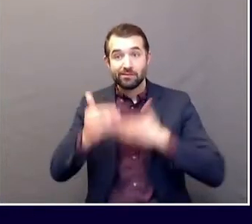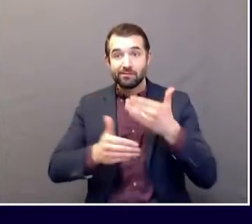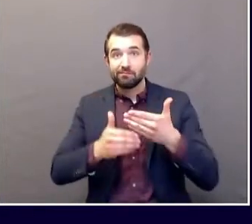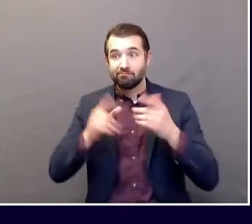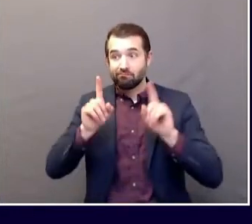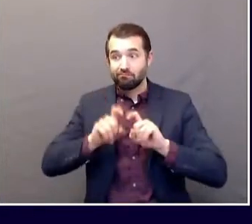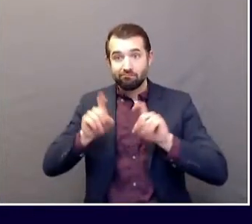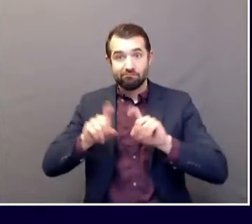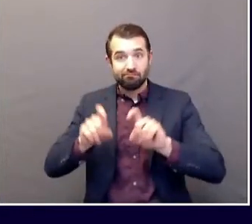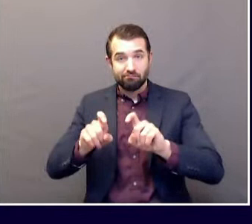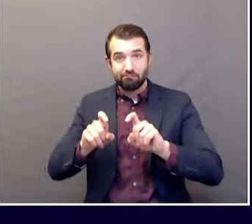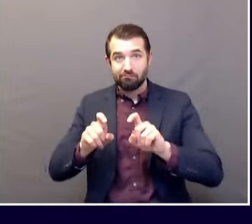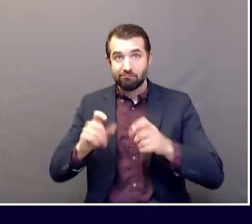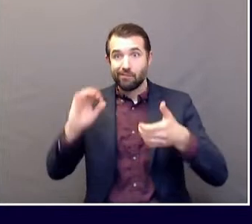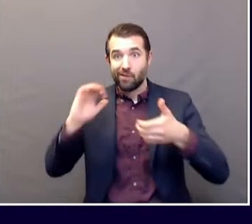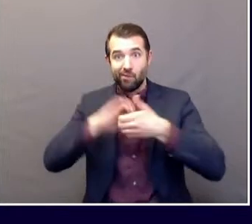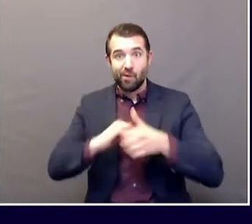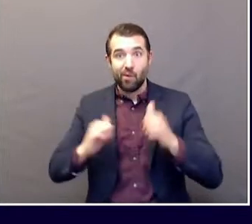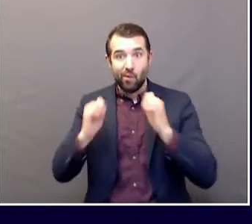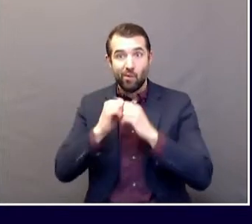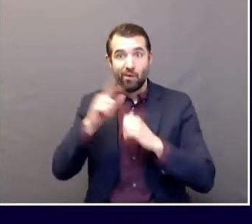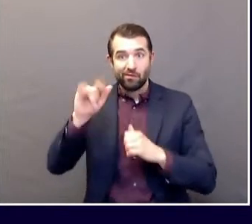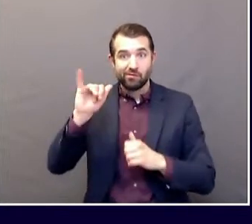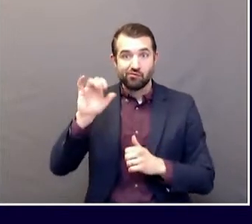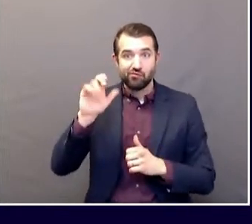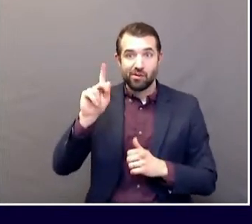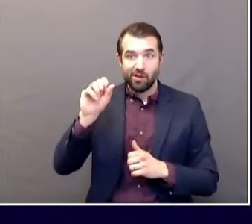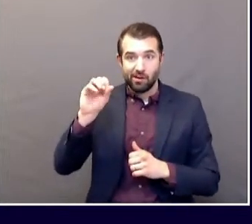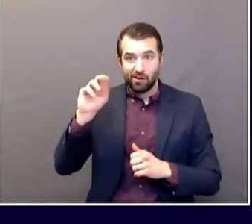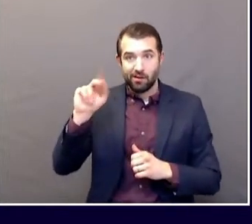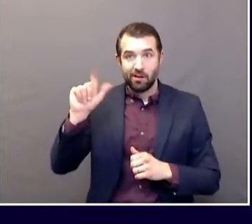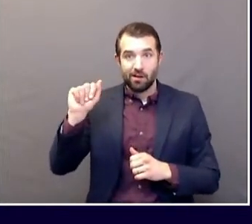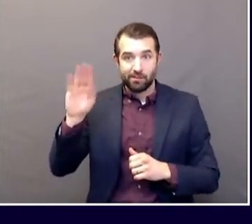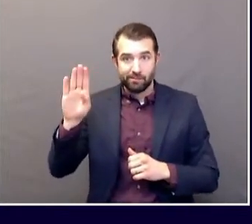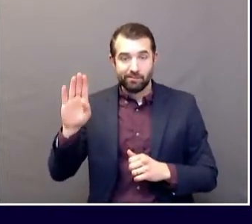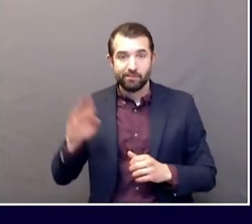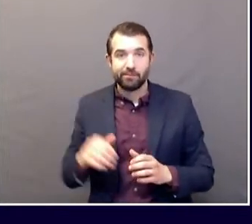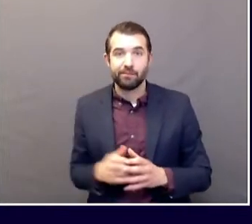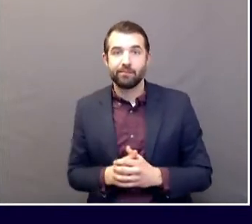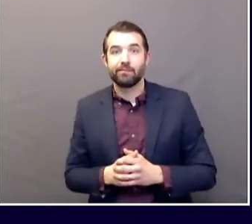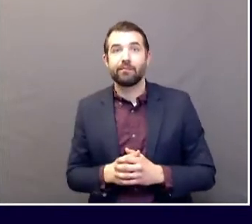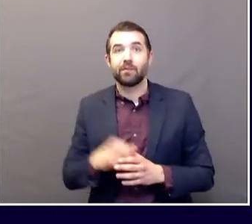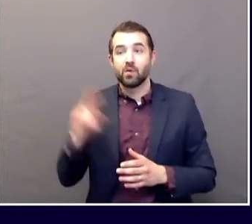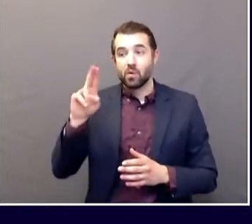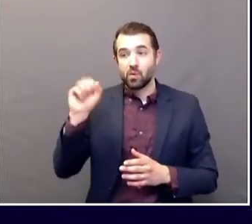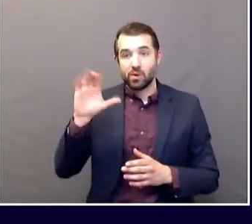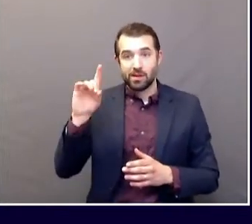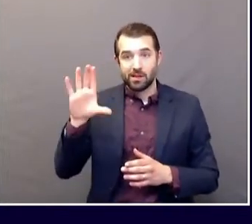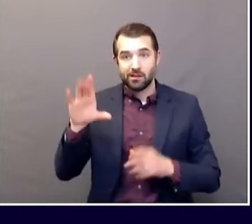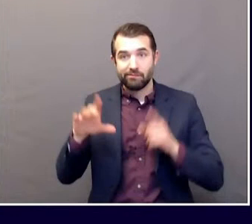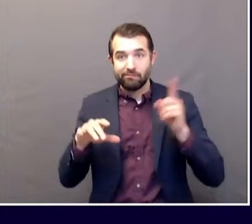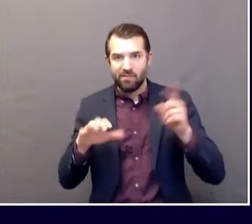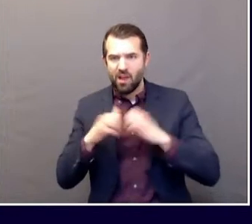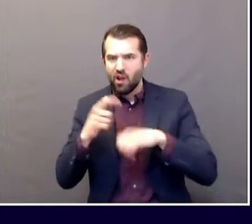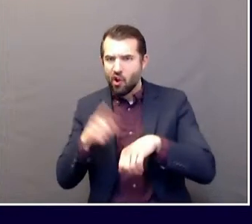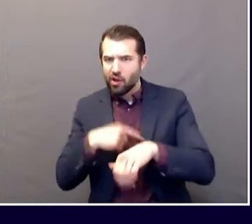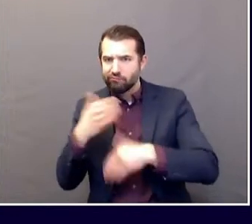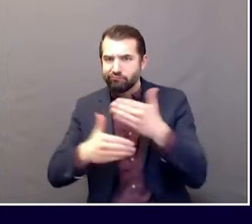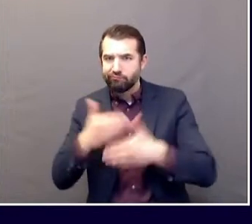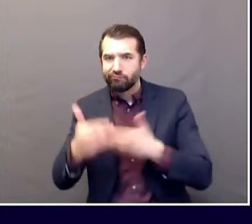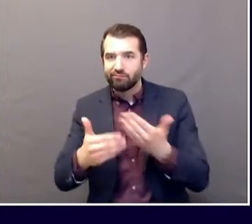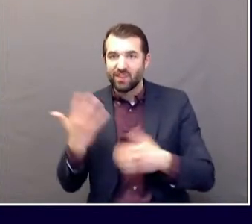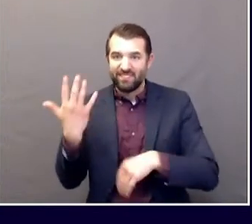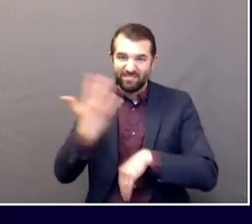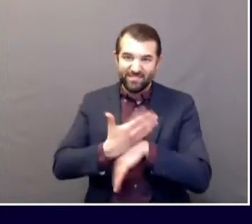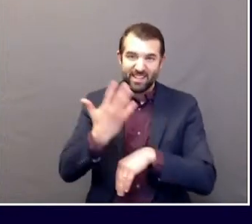with the Jackson Laboratories and the US CDC. It takes anywhere from 5 to 7 days. It is a very technical process. It